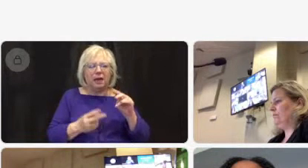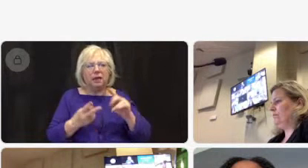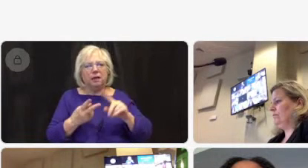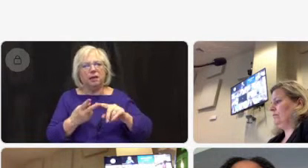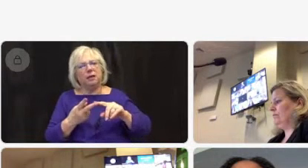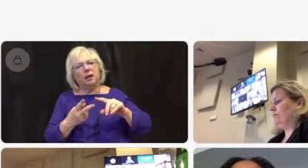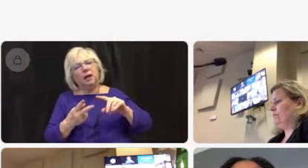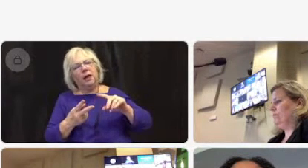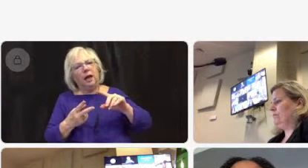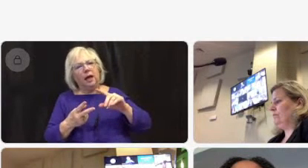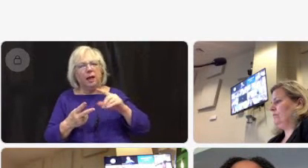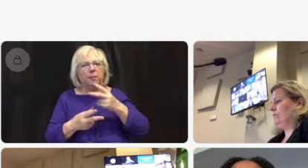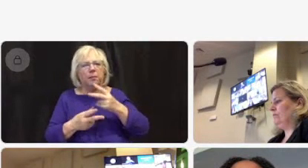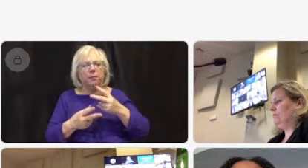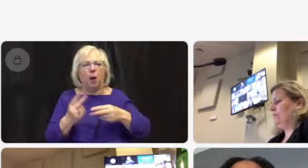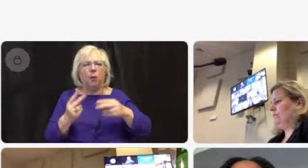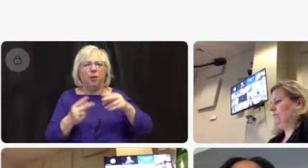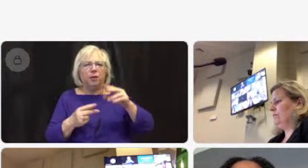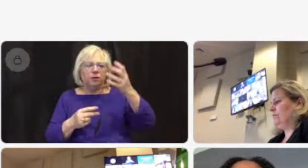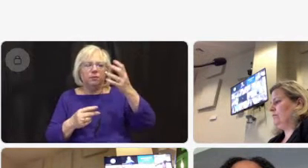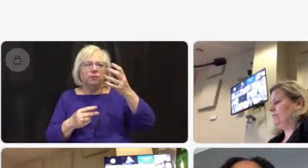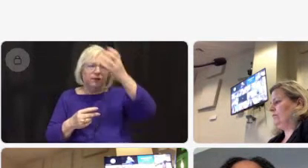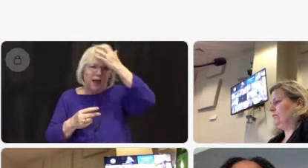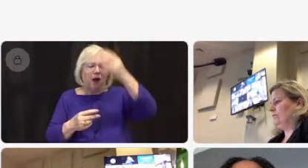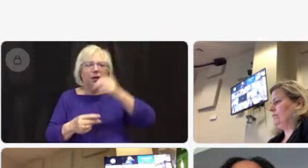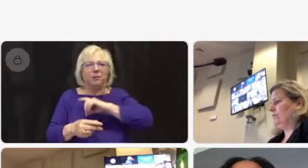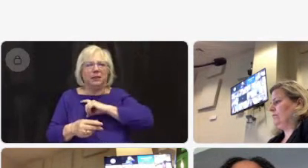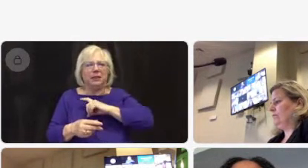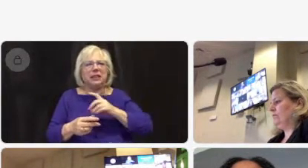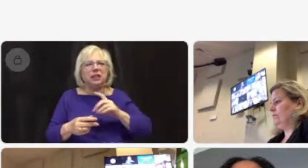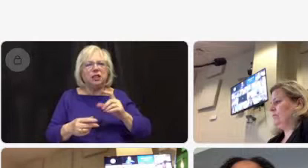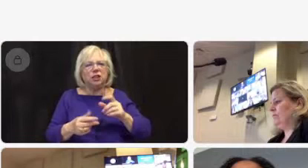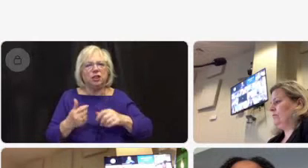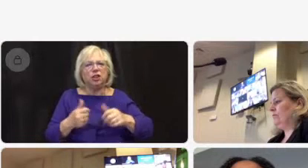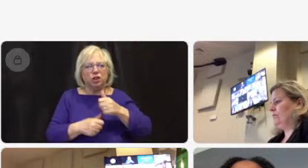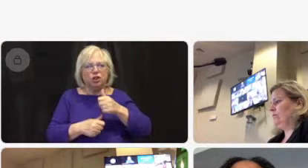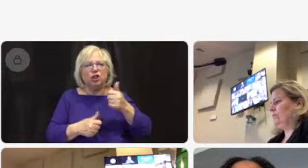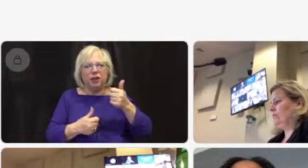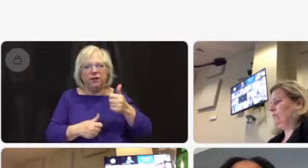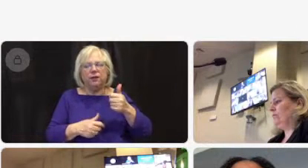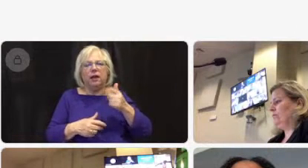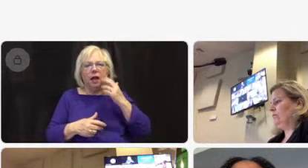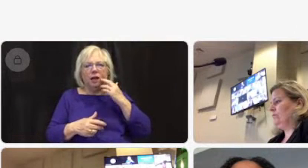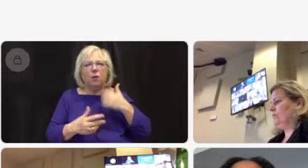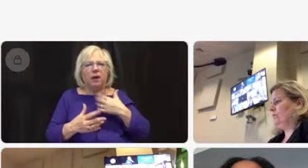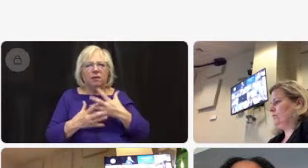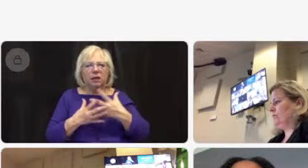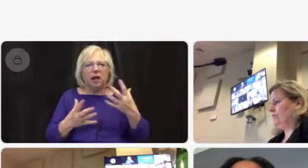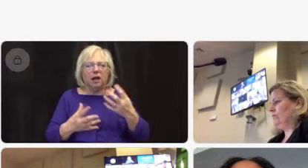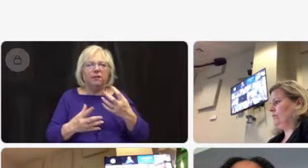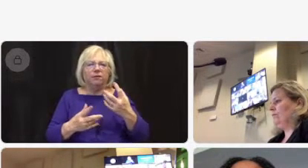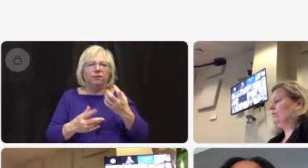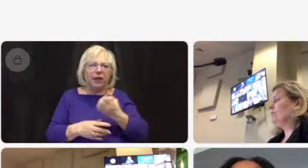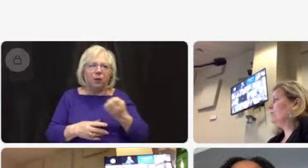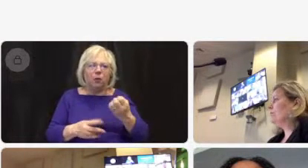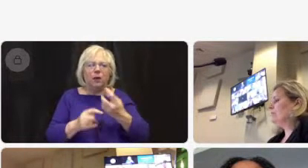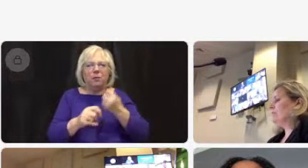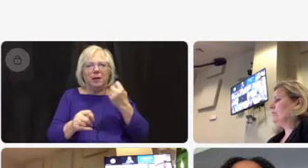and on the fleet side, because that's, I know we've got a lot of equipment on order, but we've got to get our head above